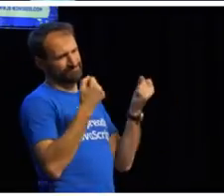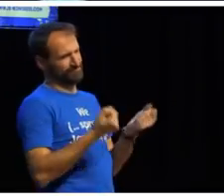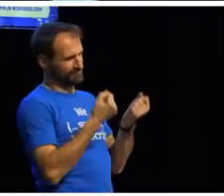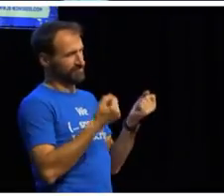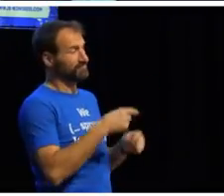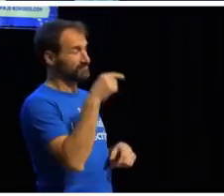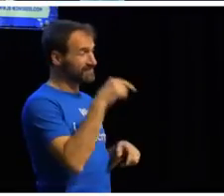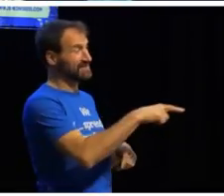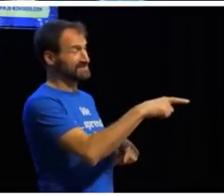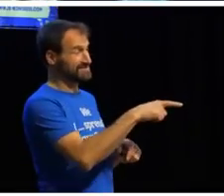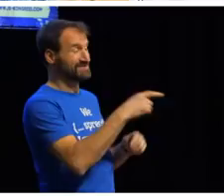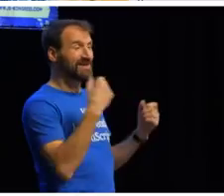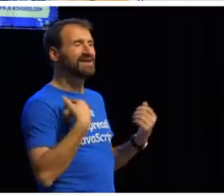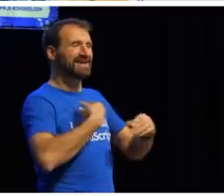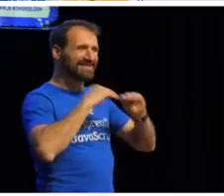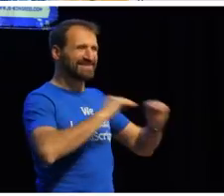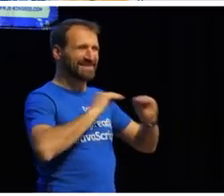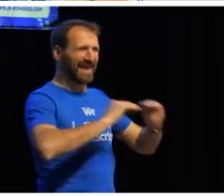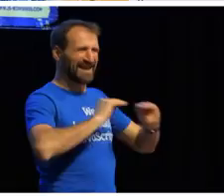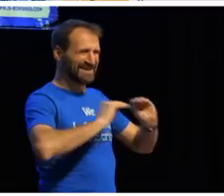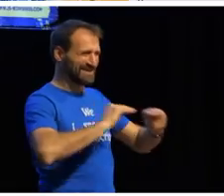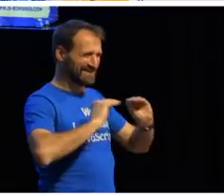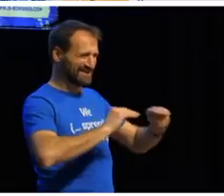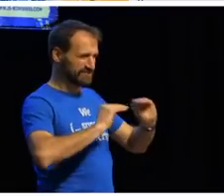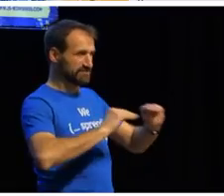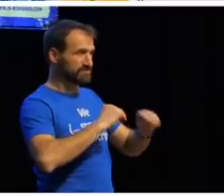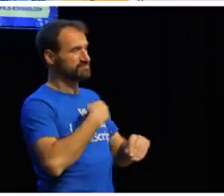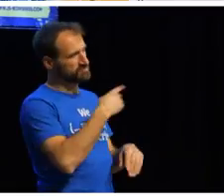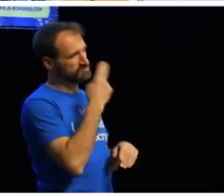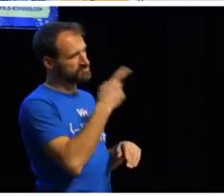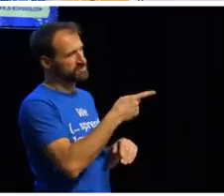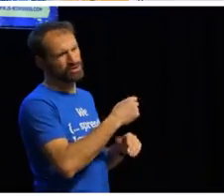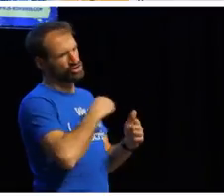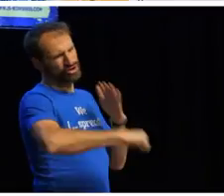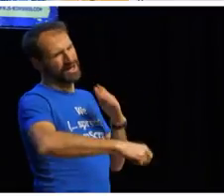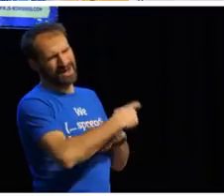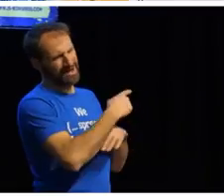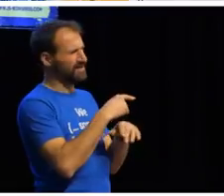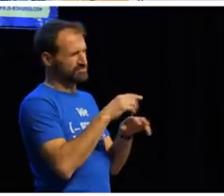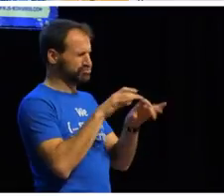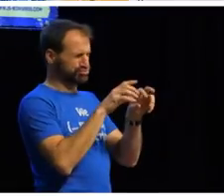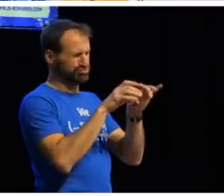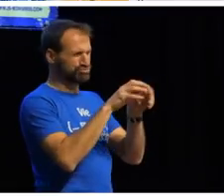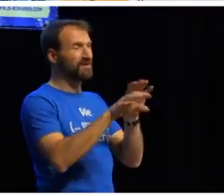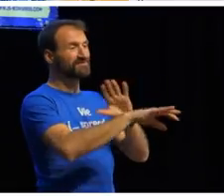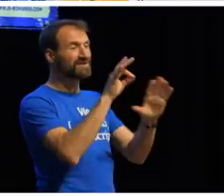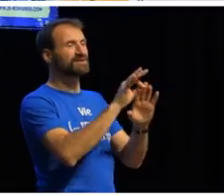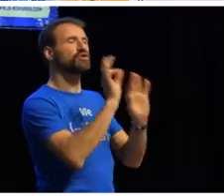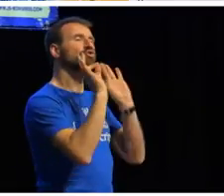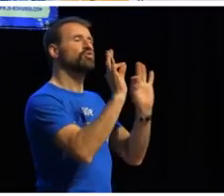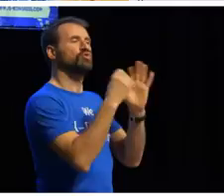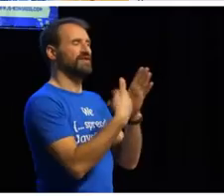I see it wiggling around, but it's very, very, very fast in actually finding a very good value. And while it is doing